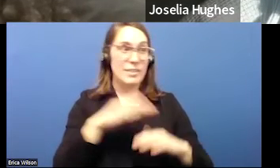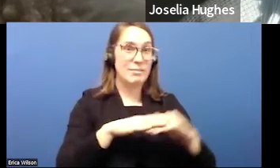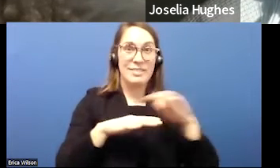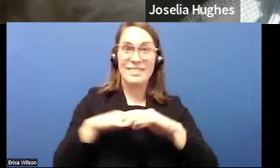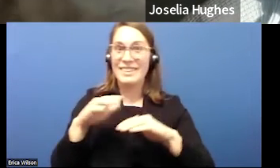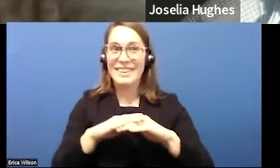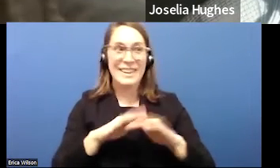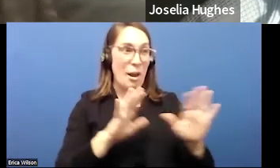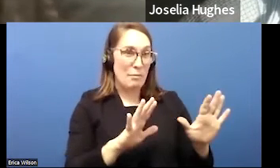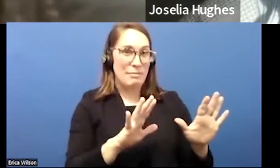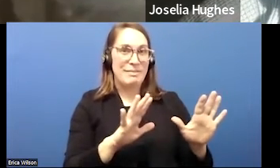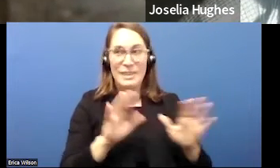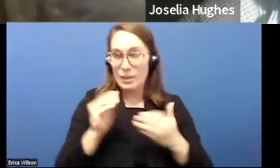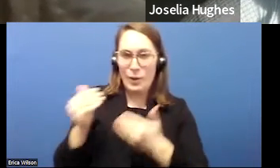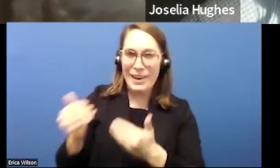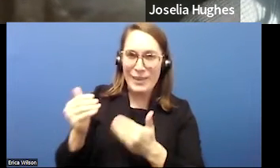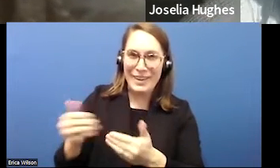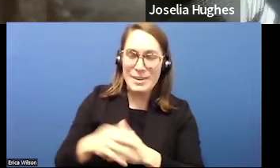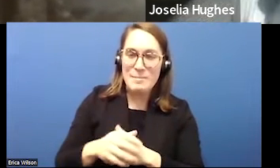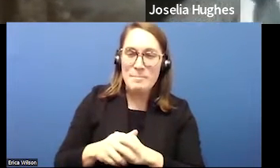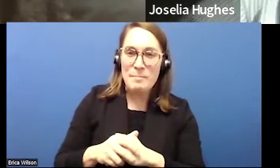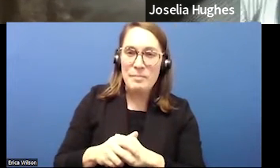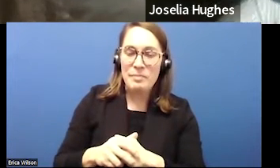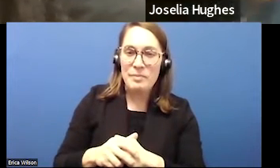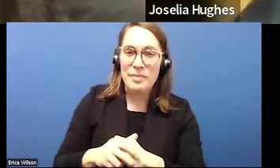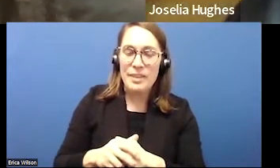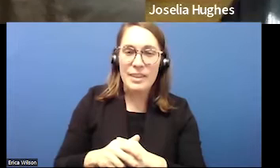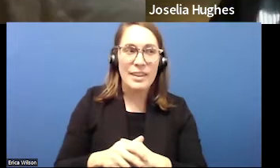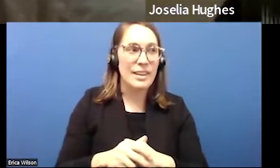This Is is, it, oh, go ahead, Joe.